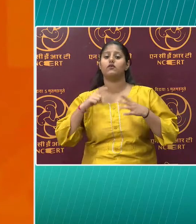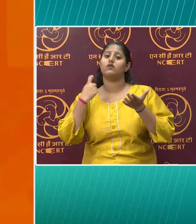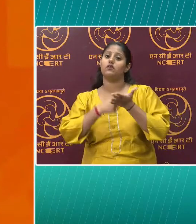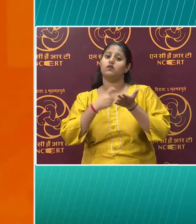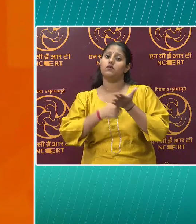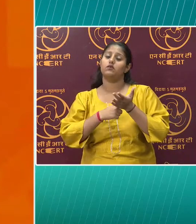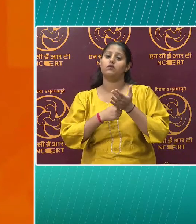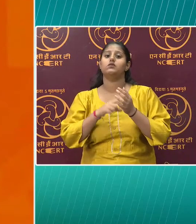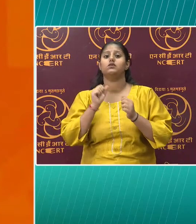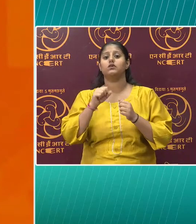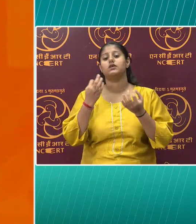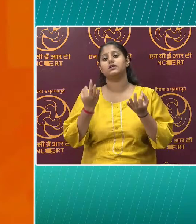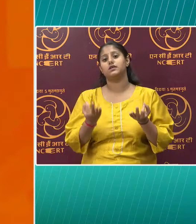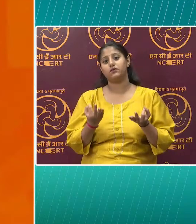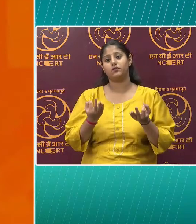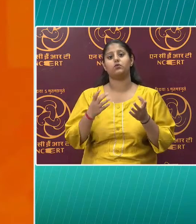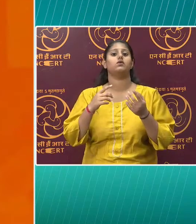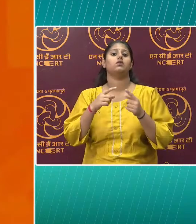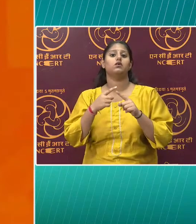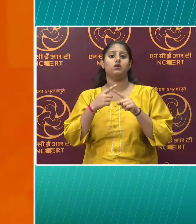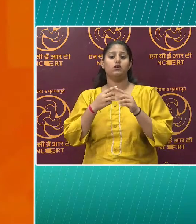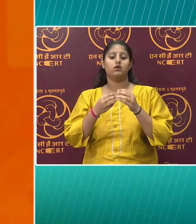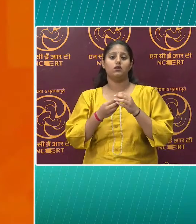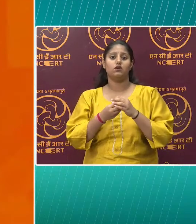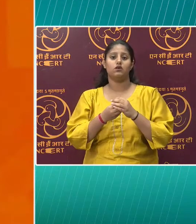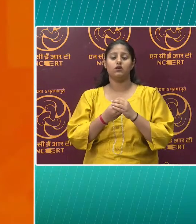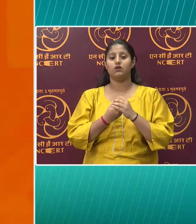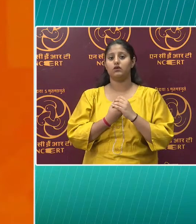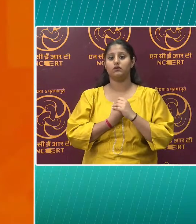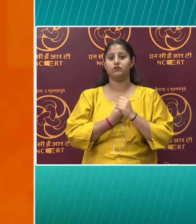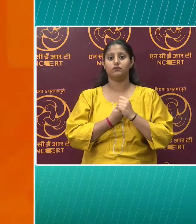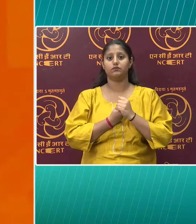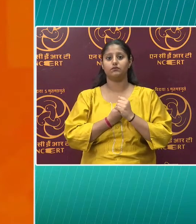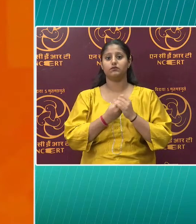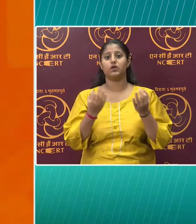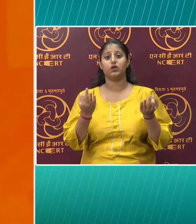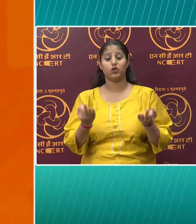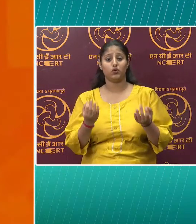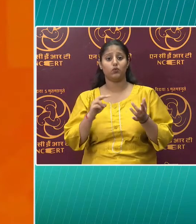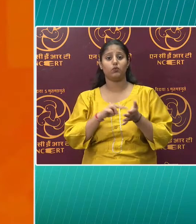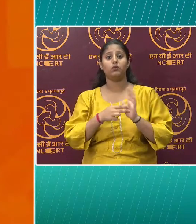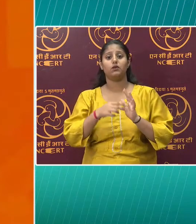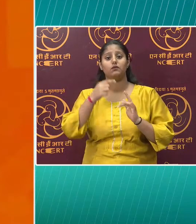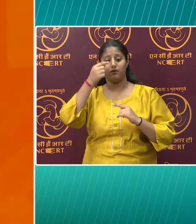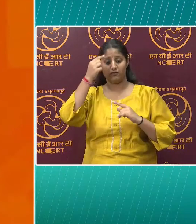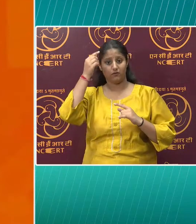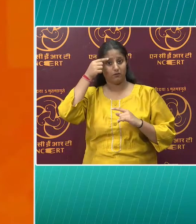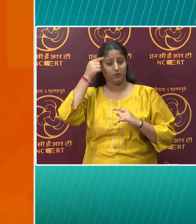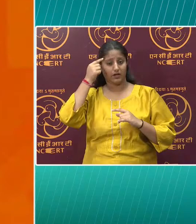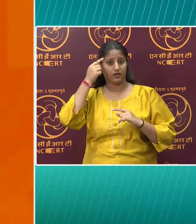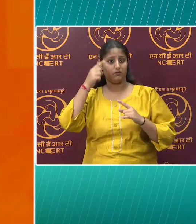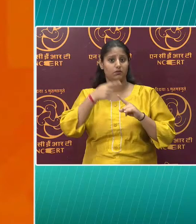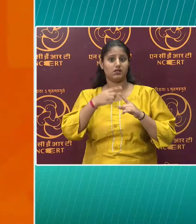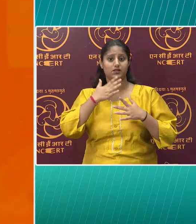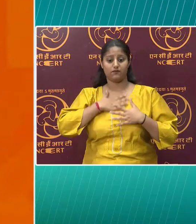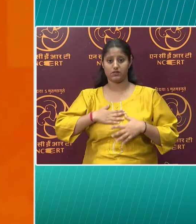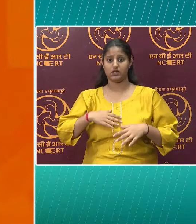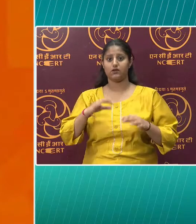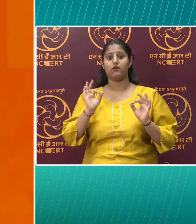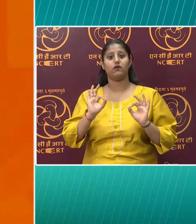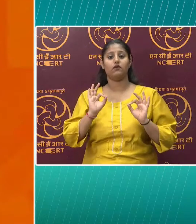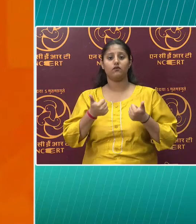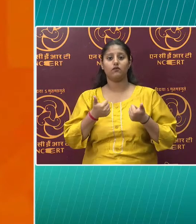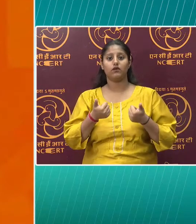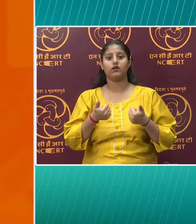or Sahyog. Sahayog. So Yog actually keeps you physically fit, mentally fit. It develops your